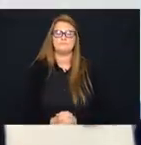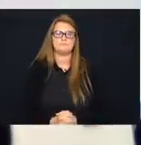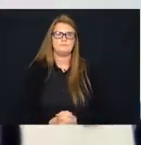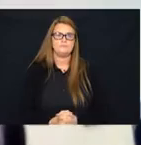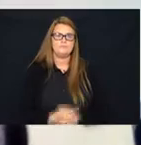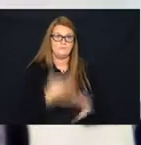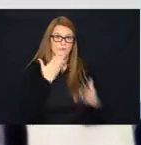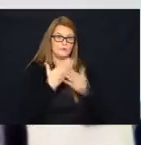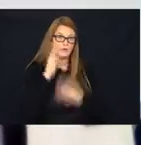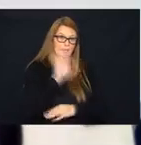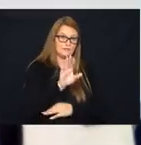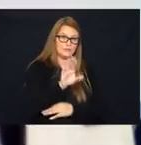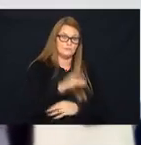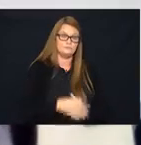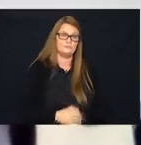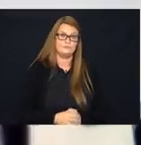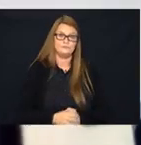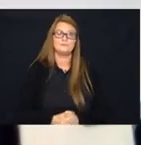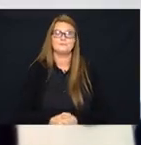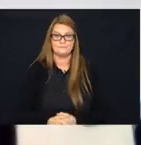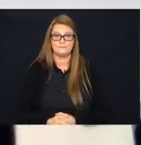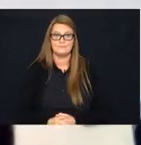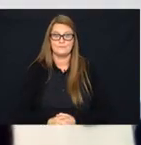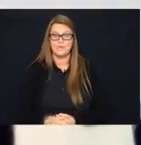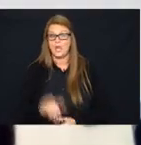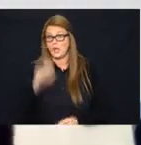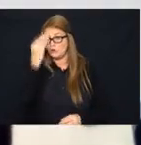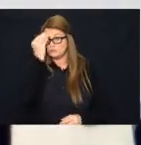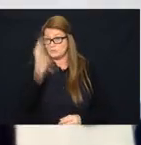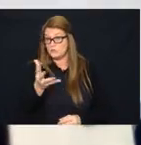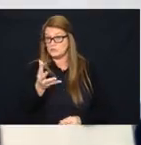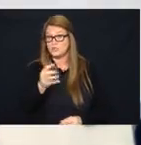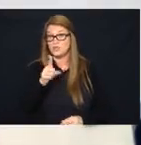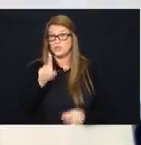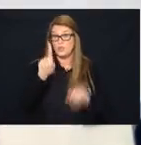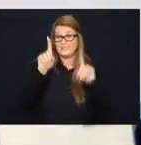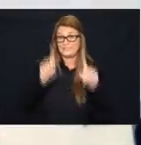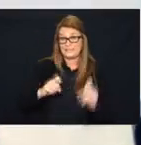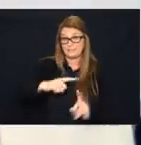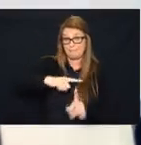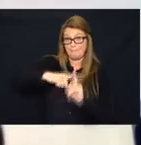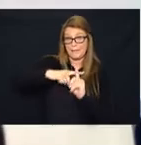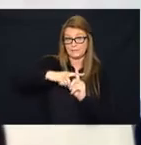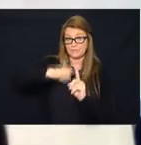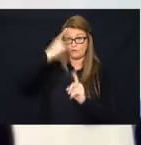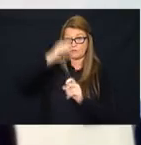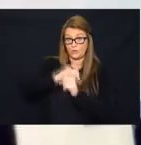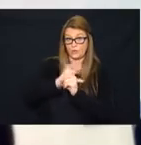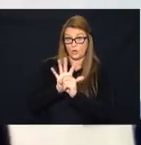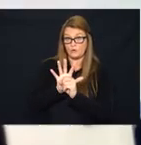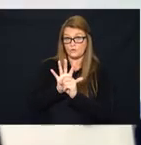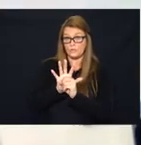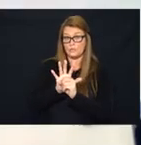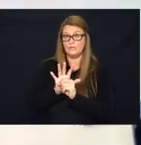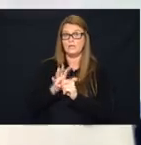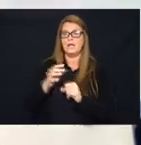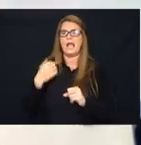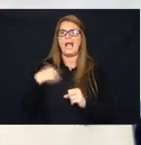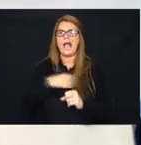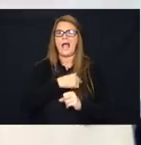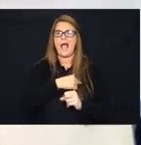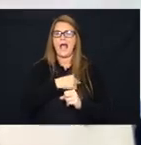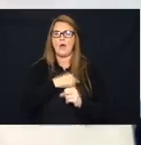Good afternoon. Just a reminder, if you're testing positive for COVID-19, we are shifting our case